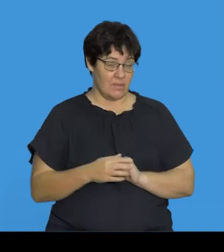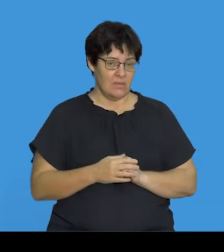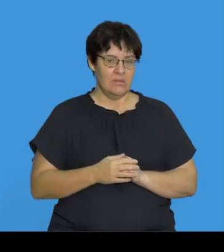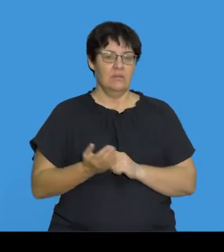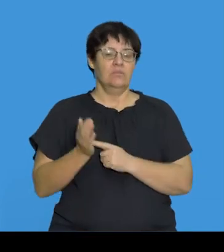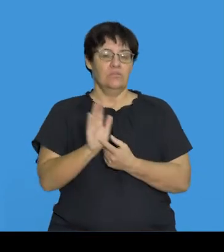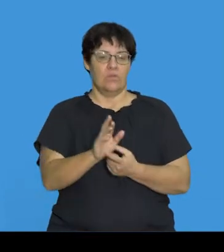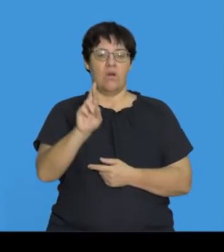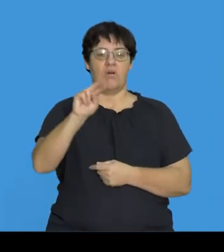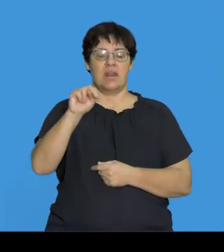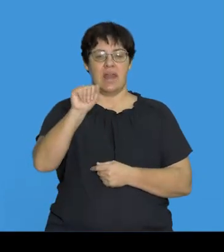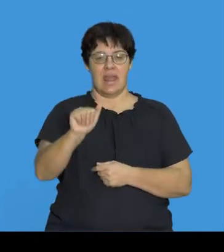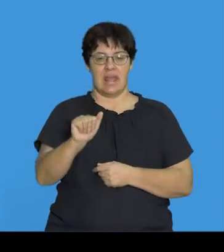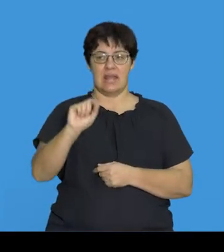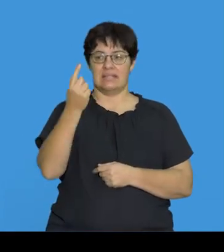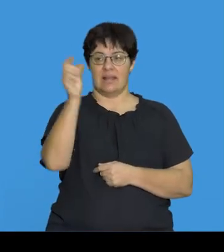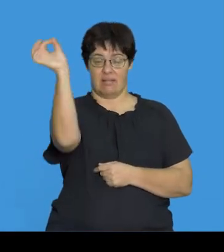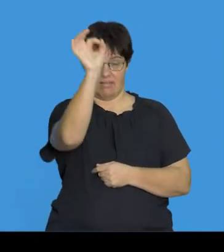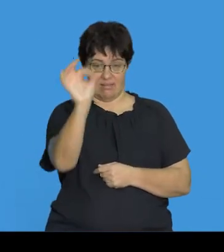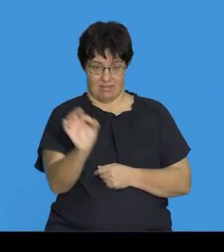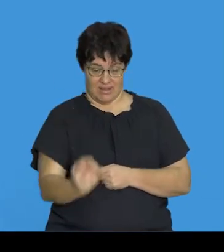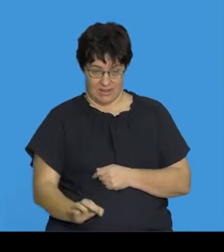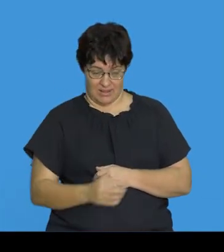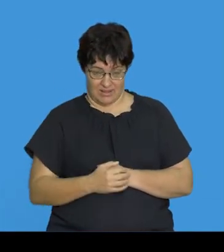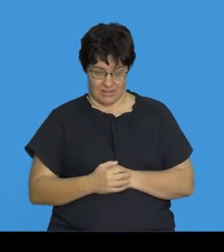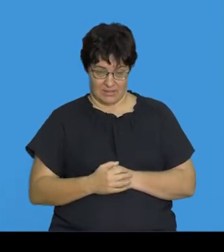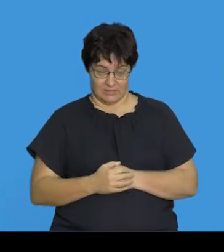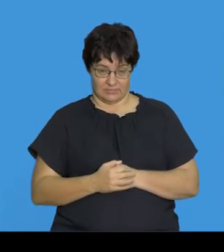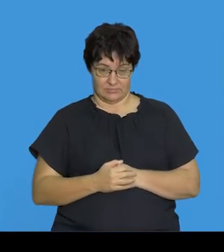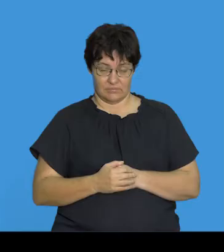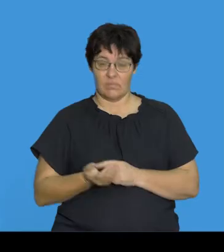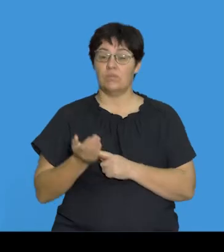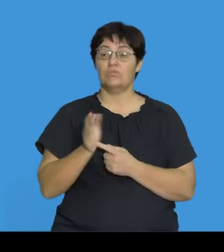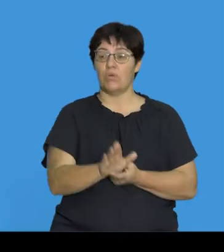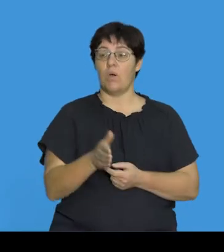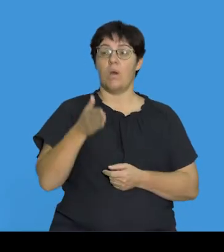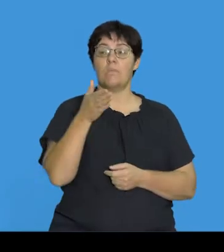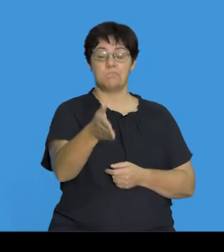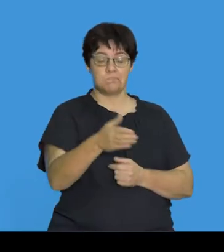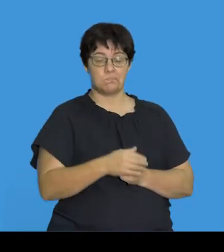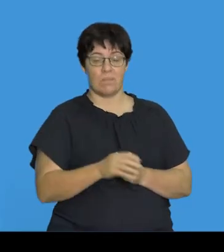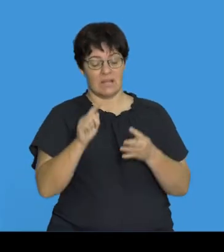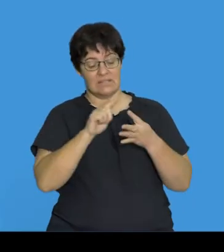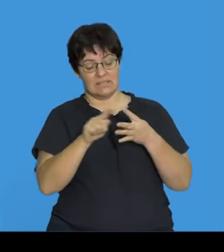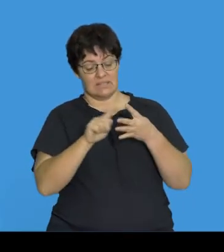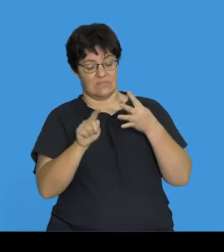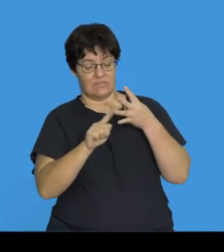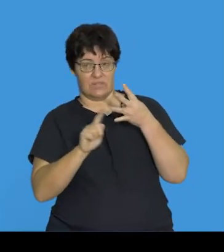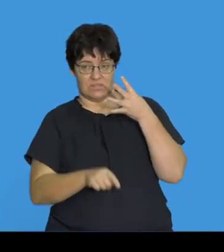I've illustrated RNA as a single-stranded molecule. I've indicated the presence of the